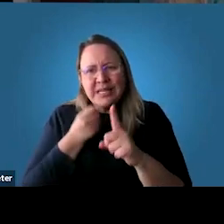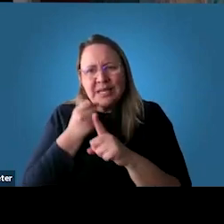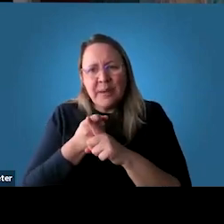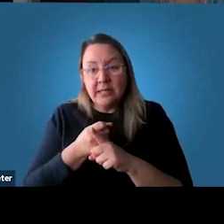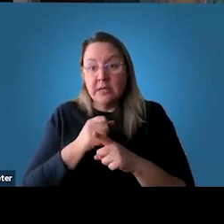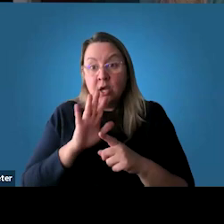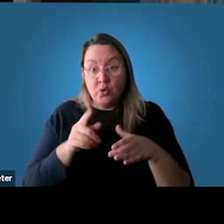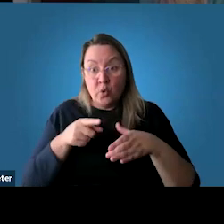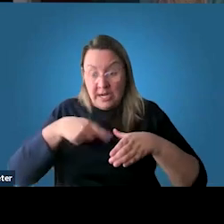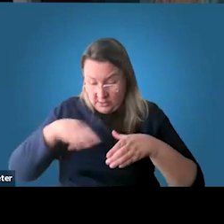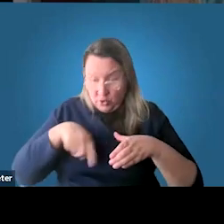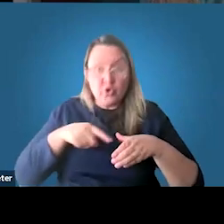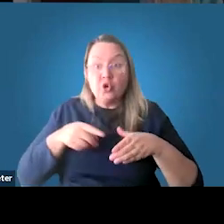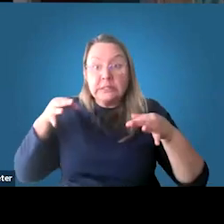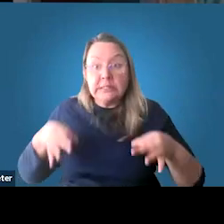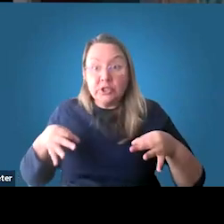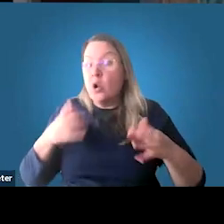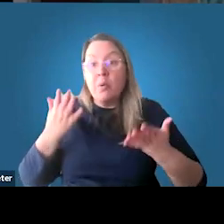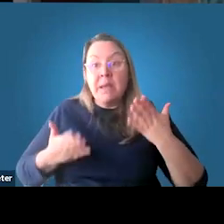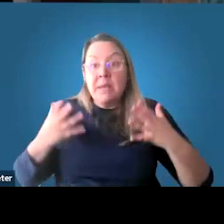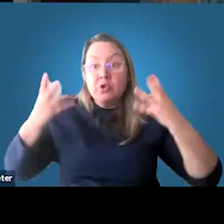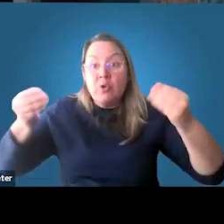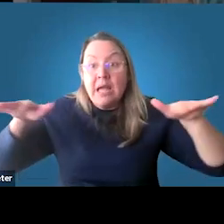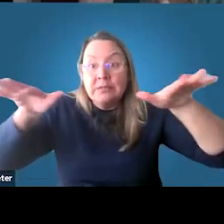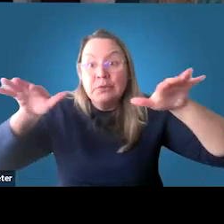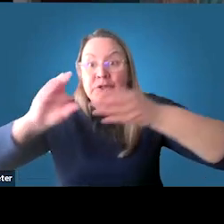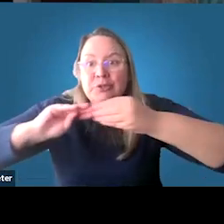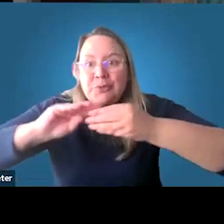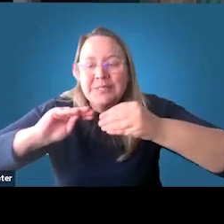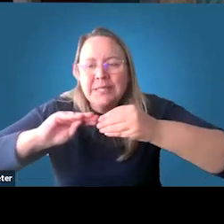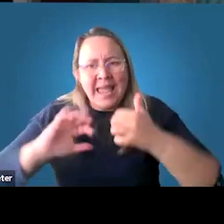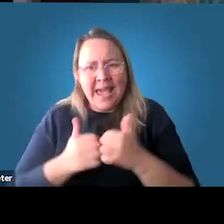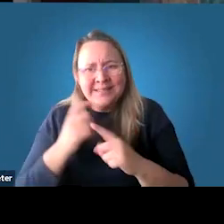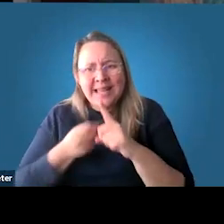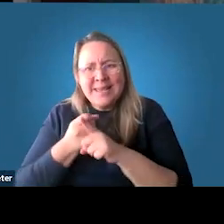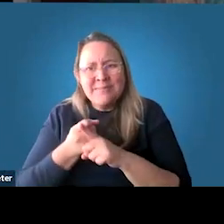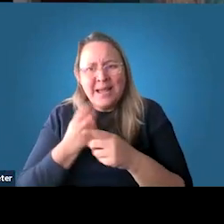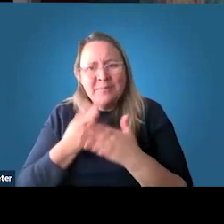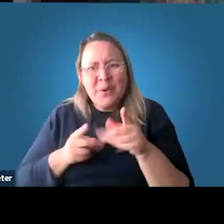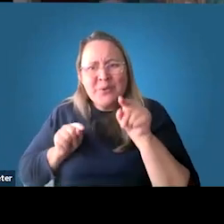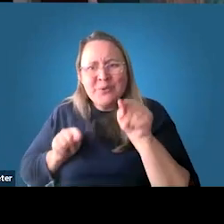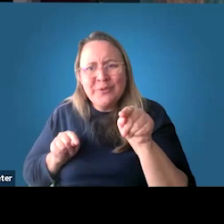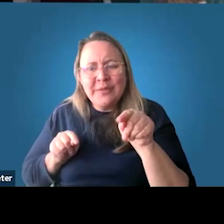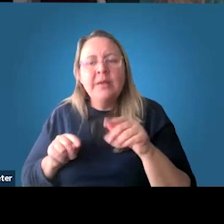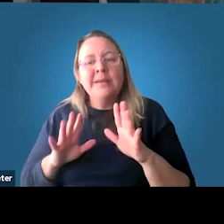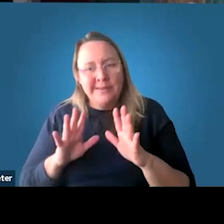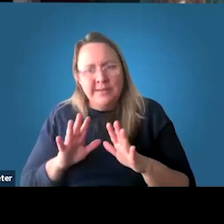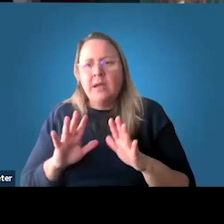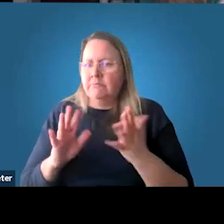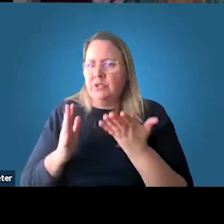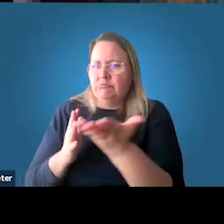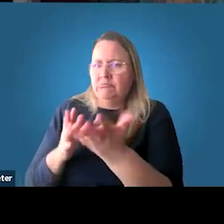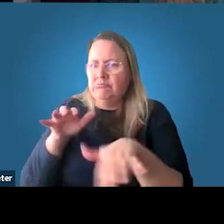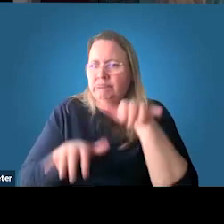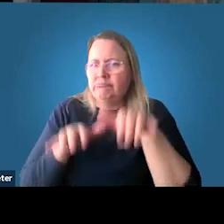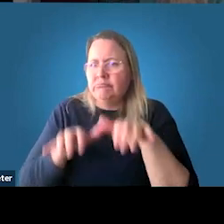either your internal decision making or even your external storytelling? So I want to pause here and get a sense from the group